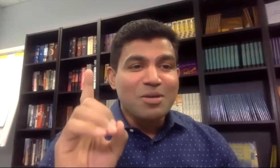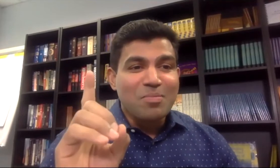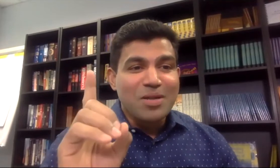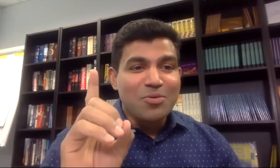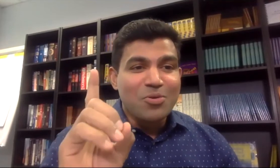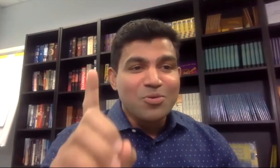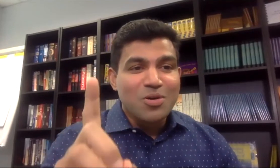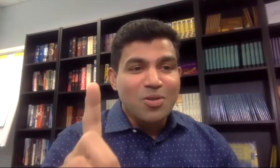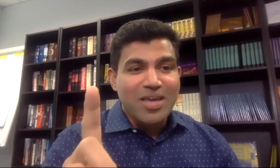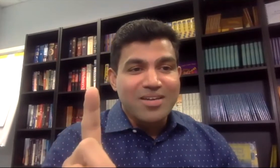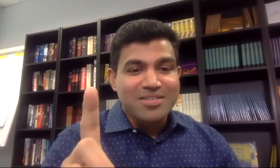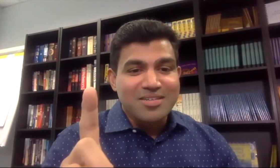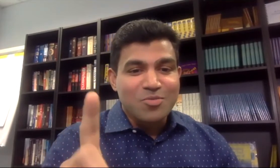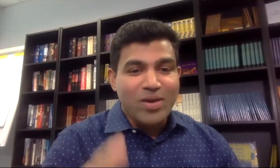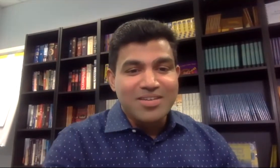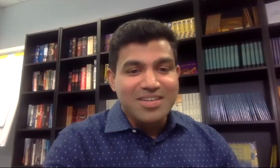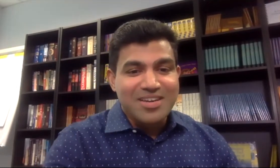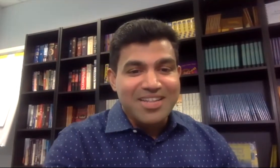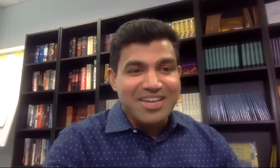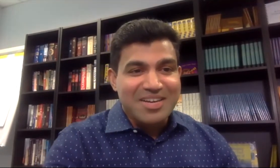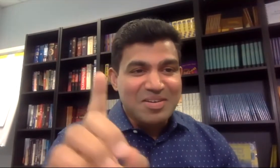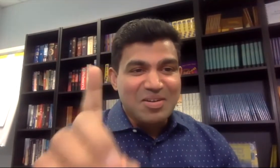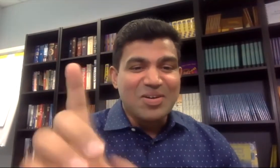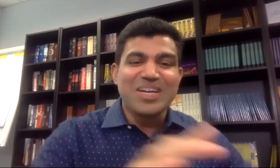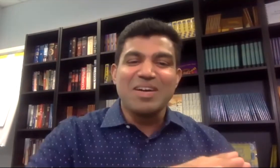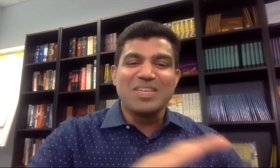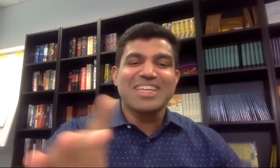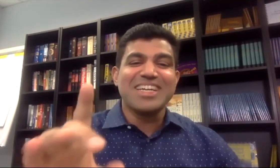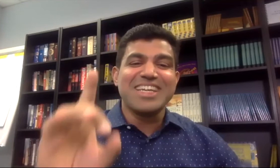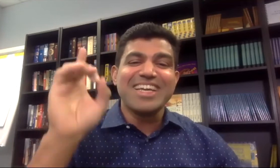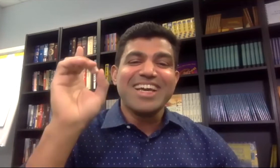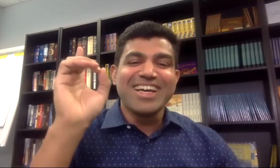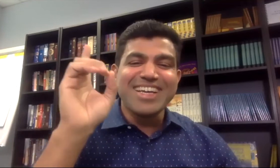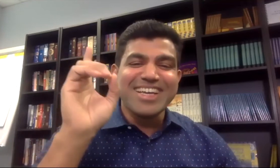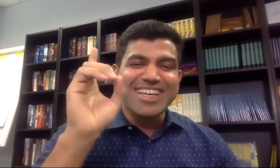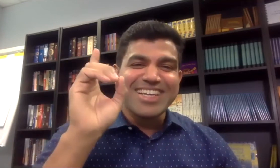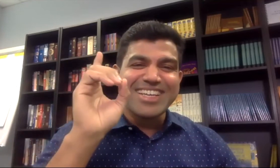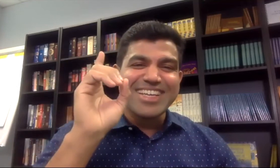I know somebody who knows all the answers. Venti right there. No, I'm just kidding.